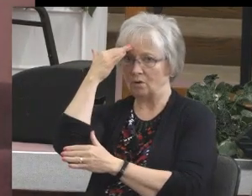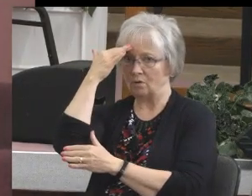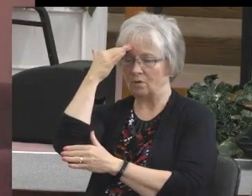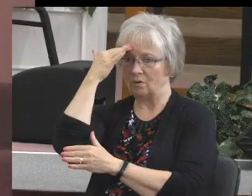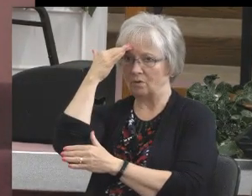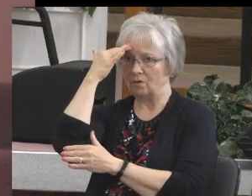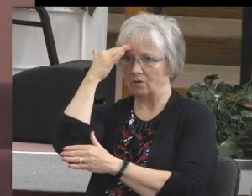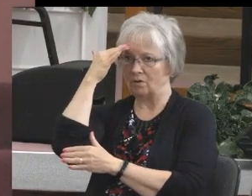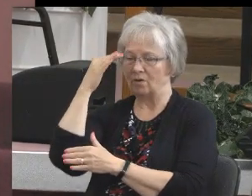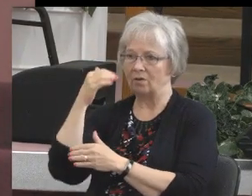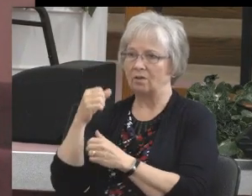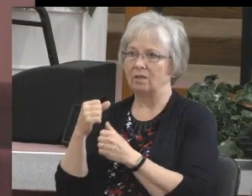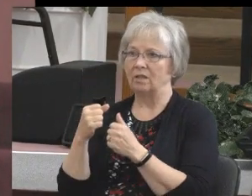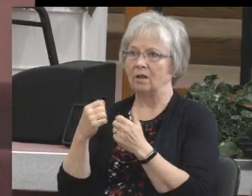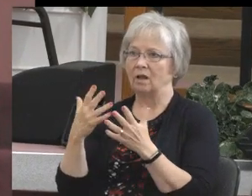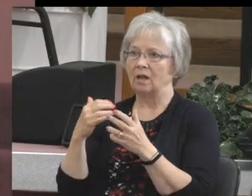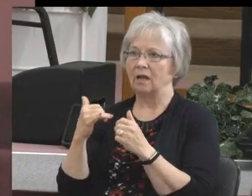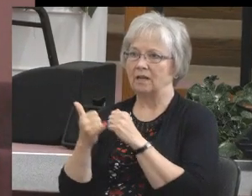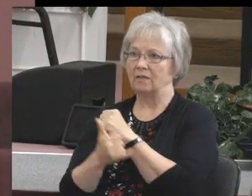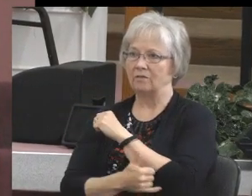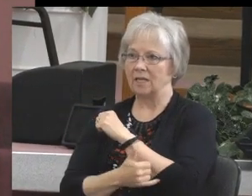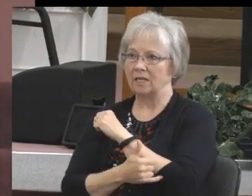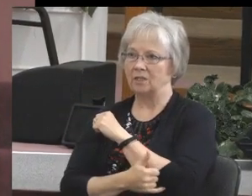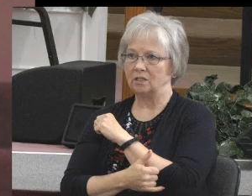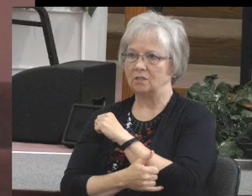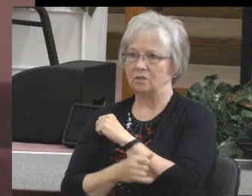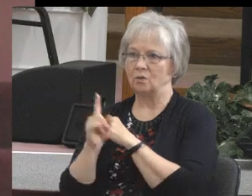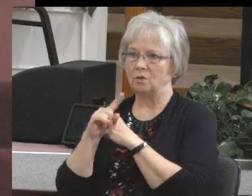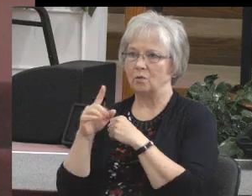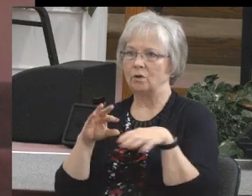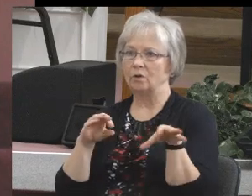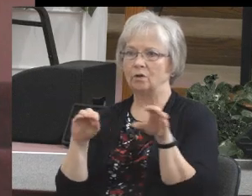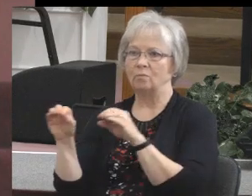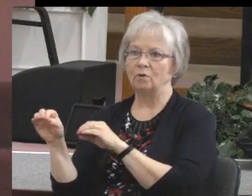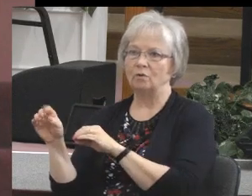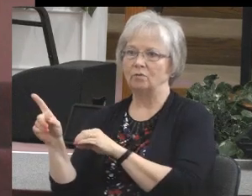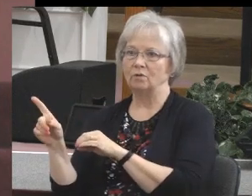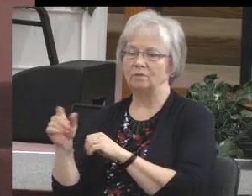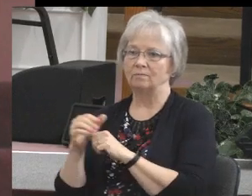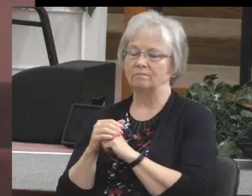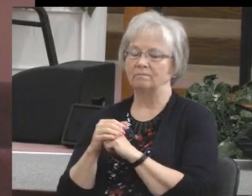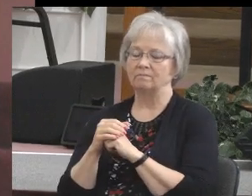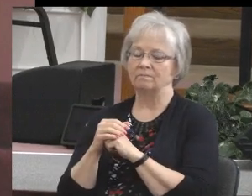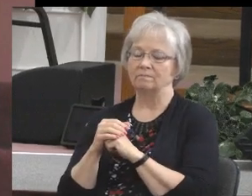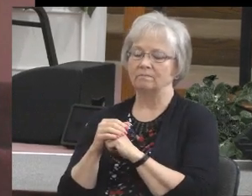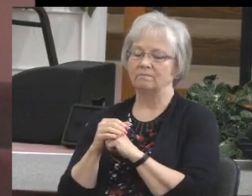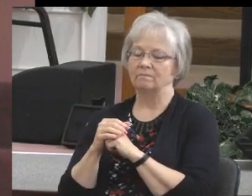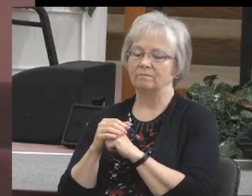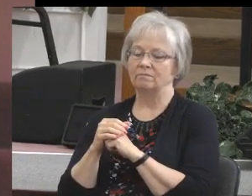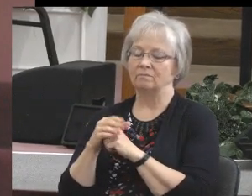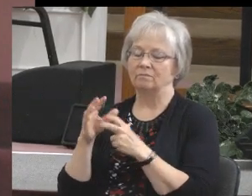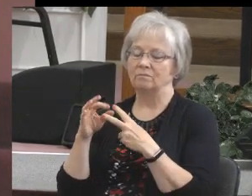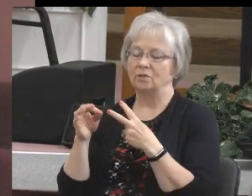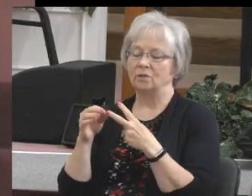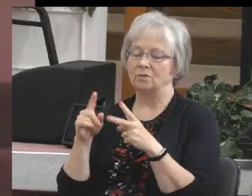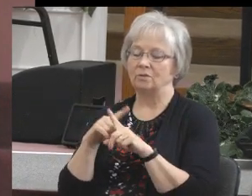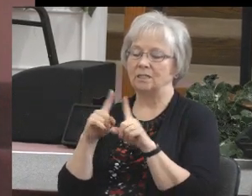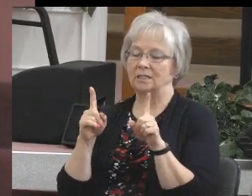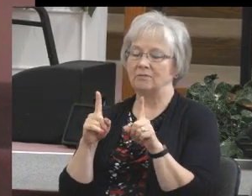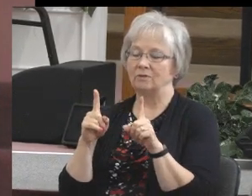there are a plethora of nations that you could move to. Pick someplace else.